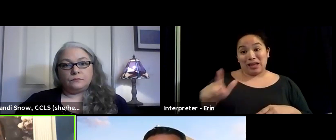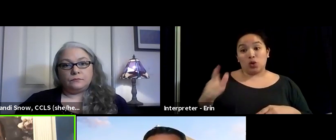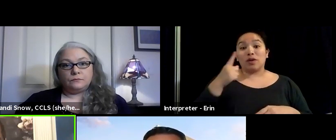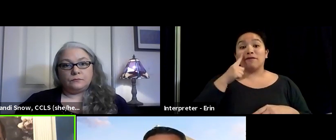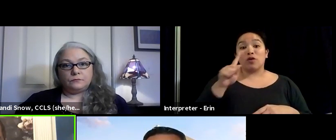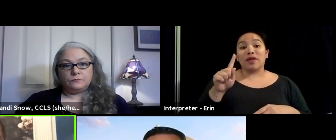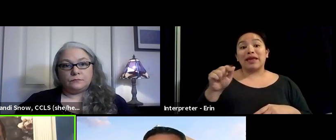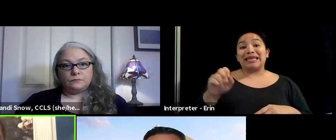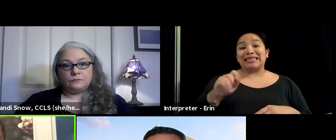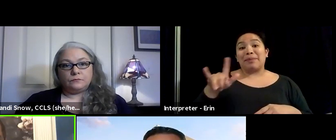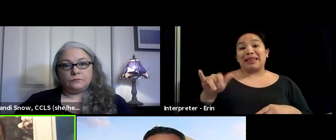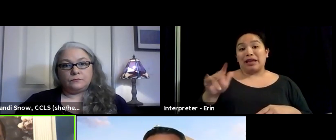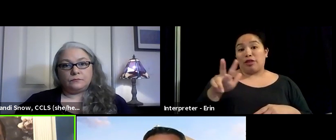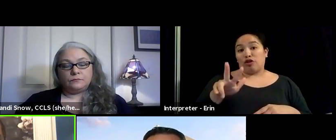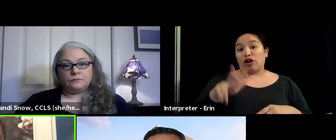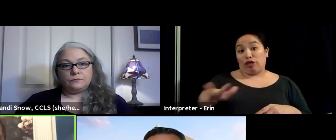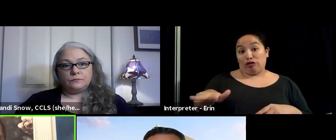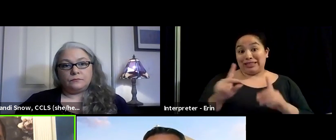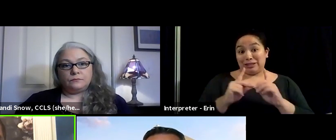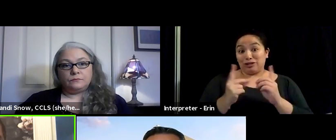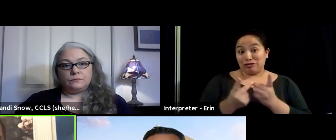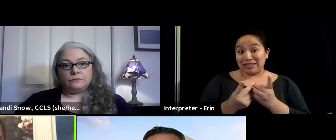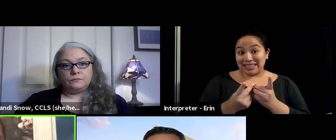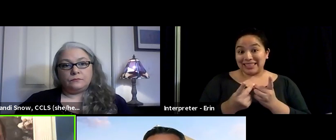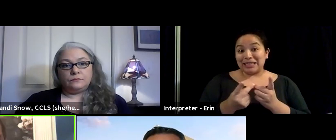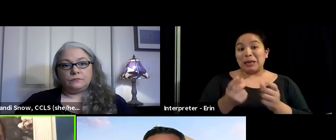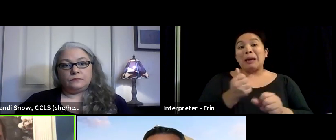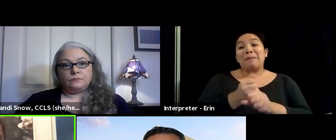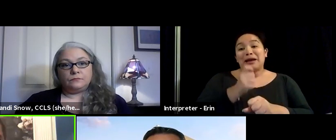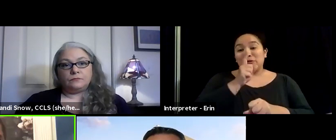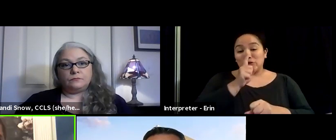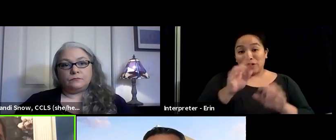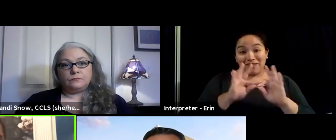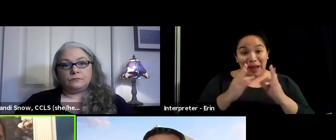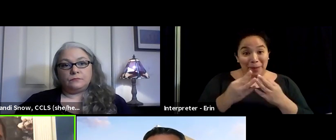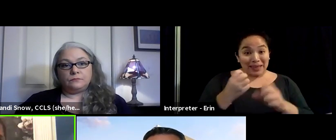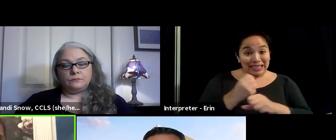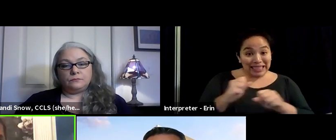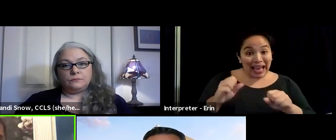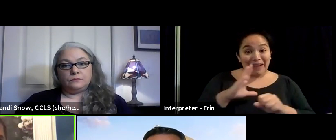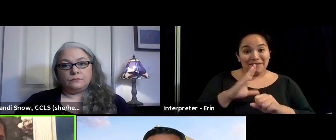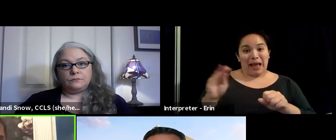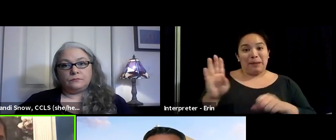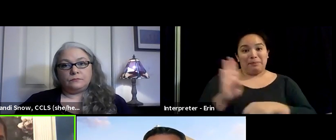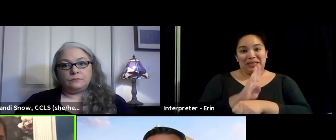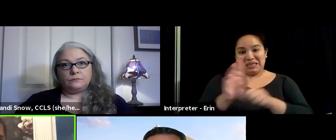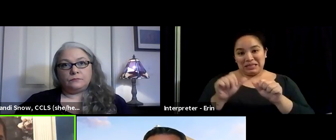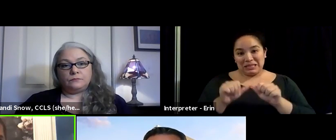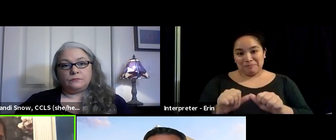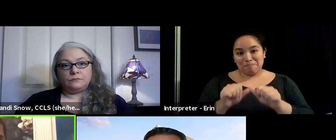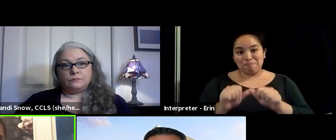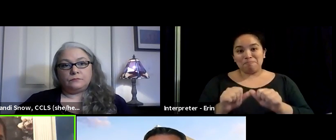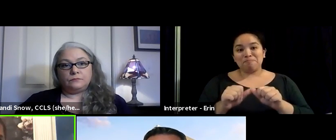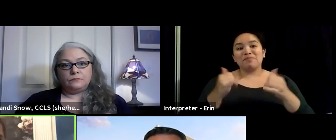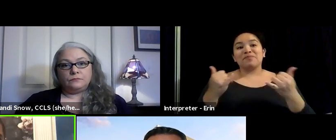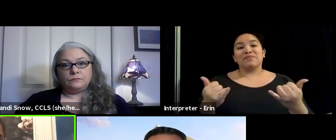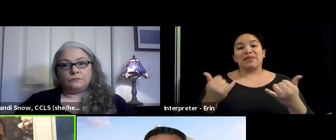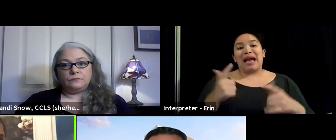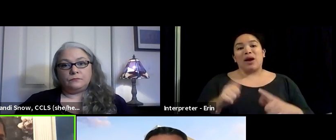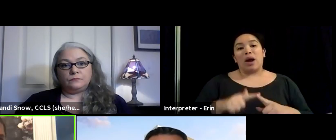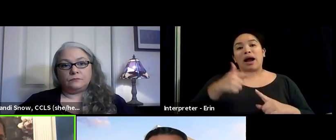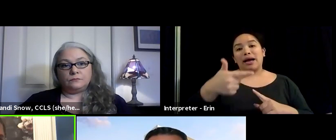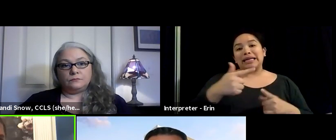District alike, keeping our families safe and our businesses afloat. With that, I'd like to turn it now over